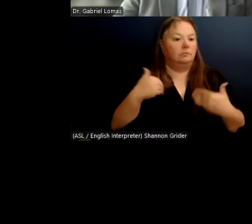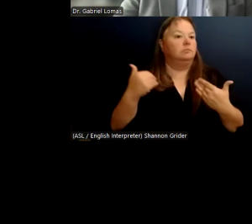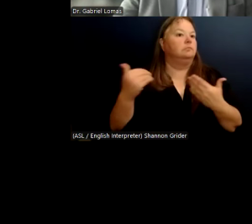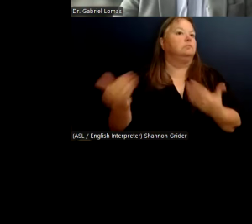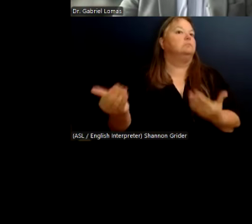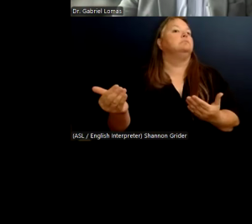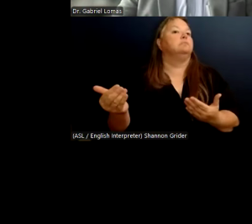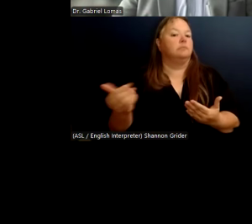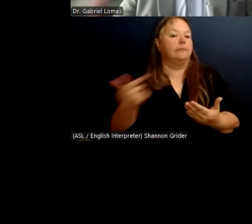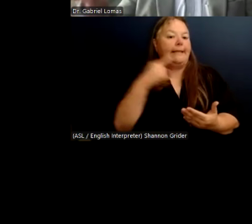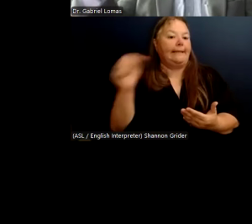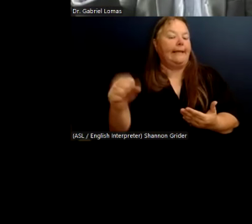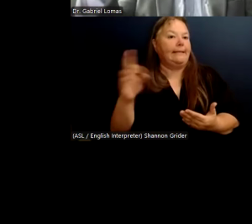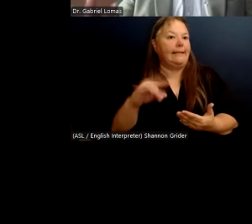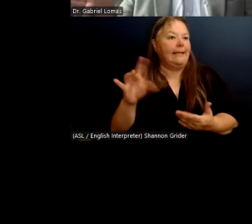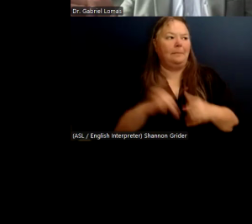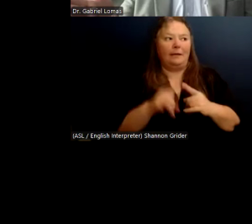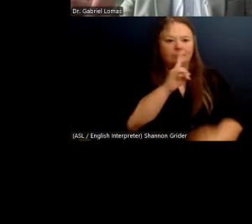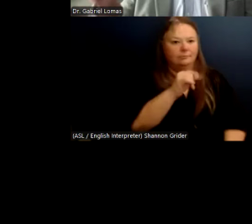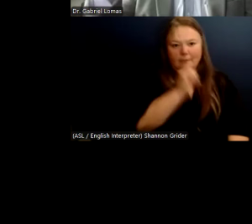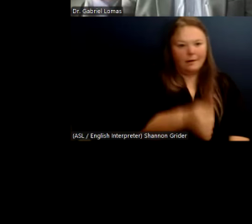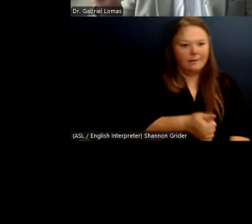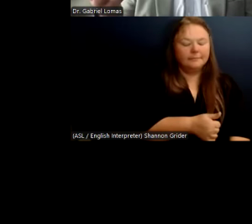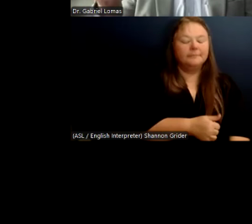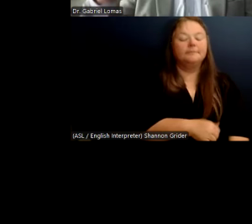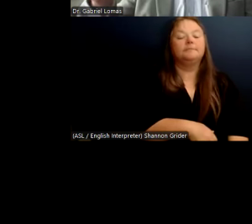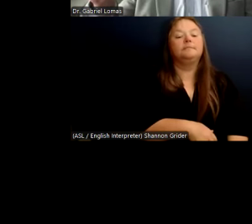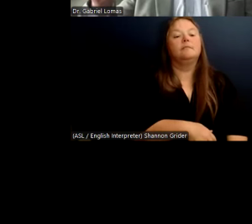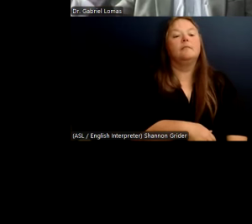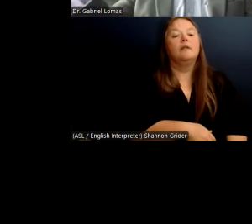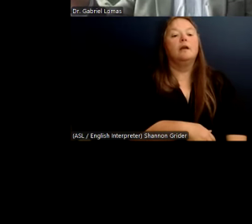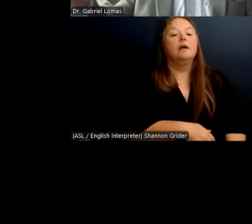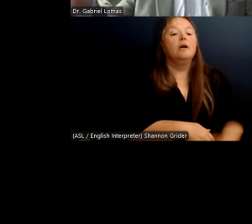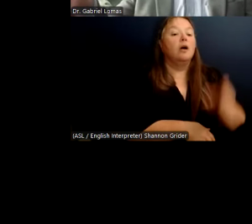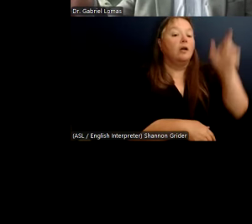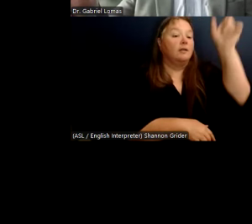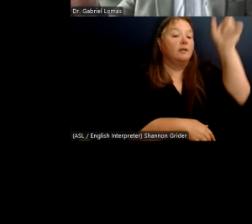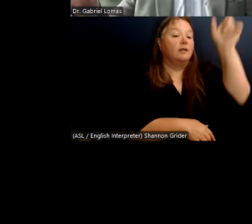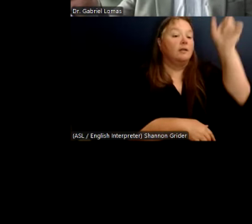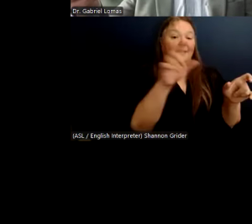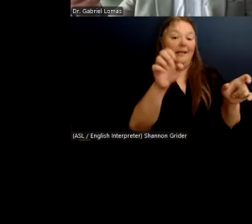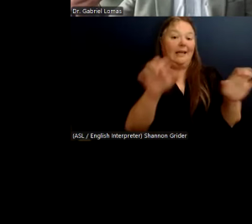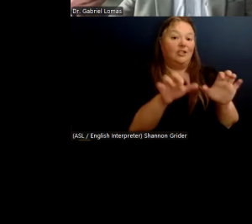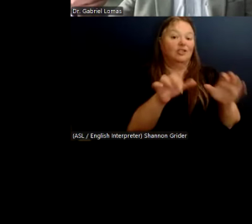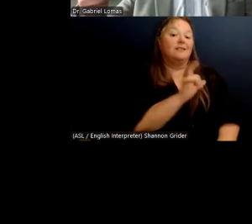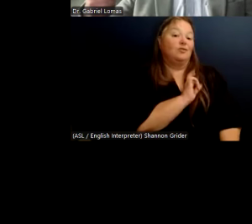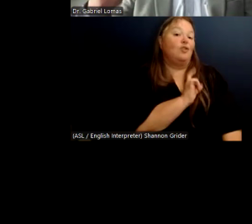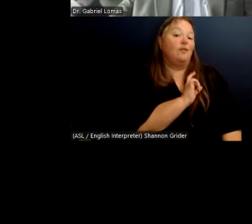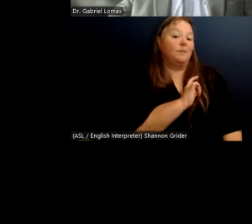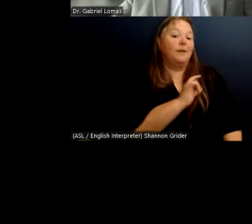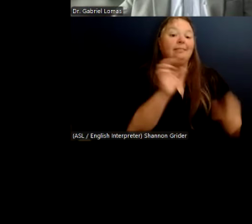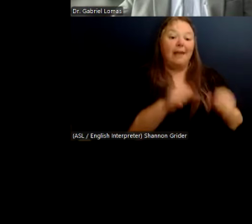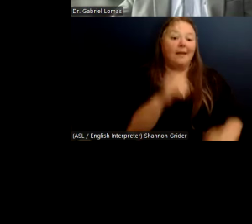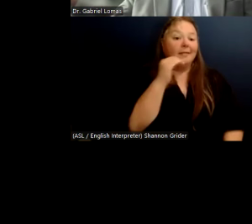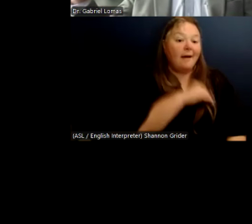extent. So we see that on the left-hand side here that law enforcement can lie. They can scare suspects by telling them that